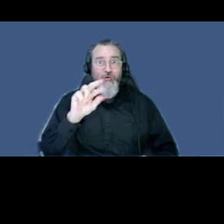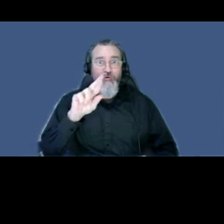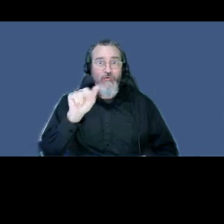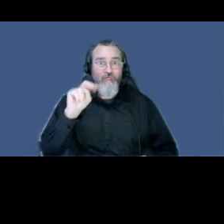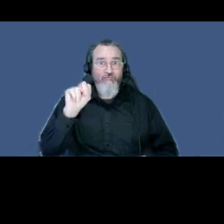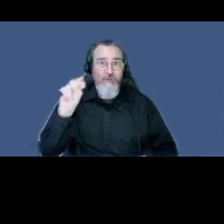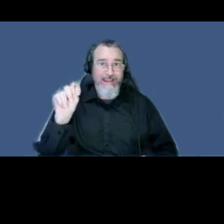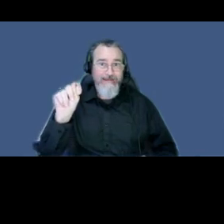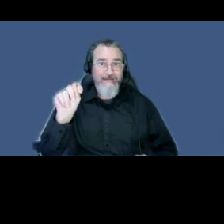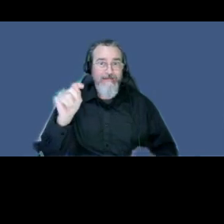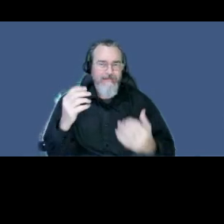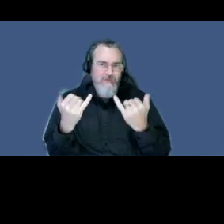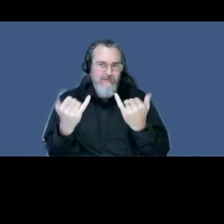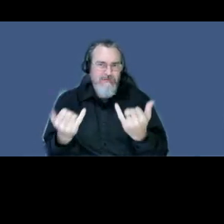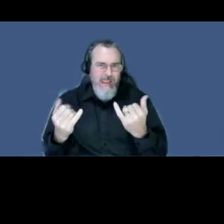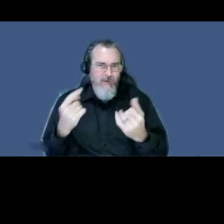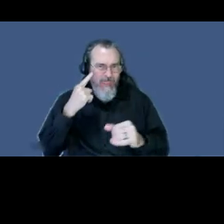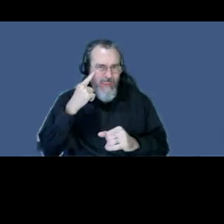now, I think